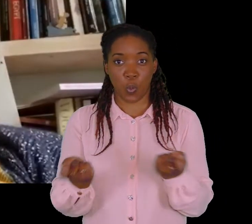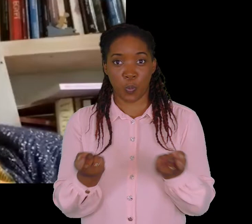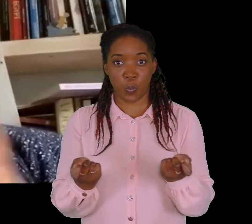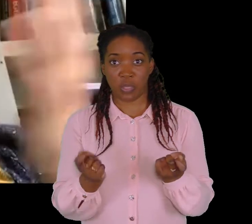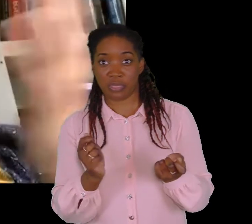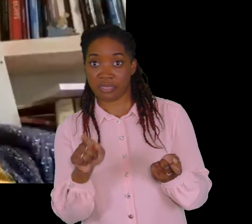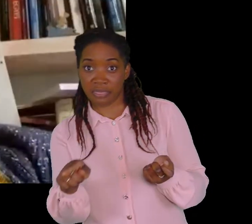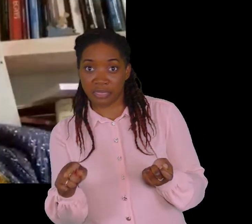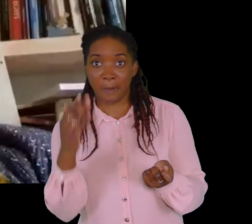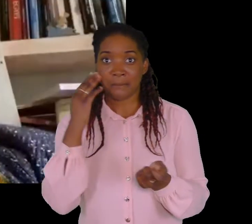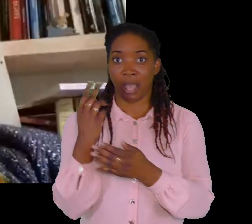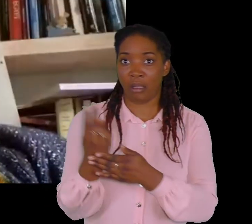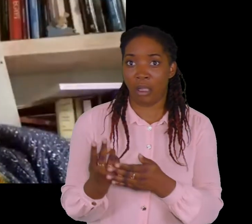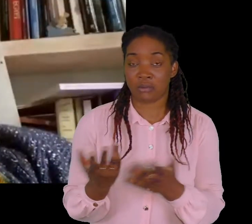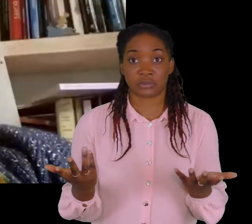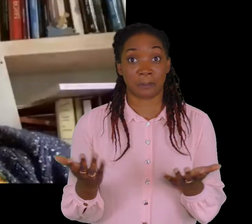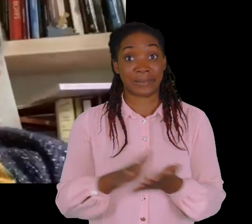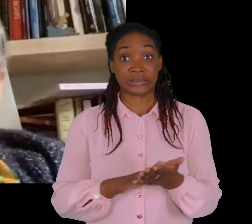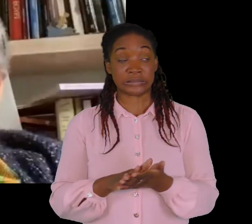problem with my little black faces,